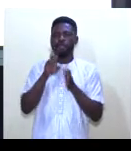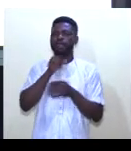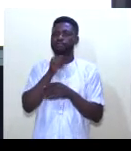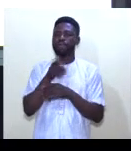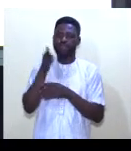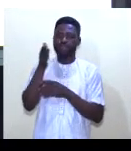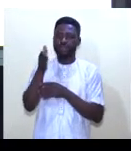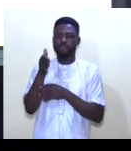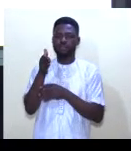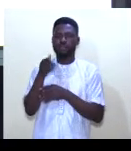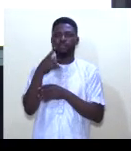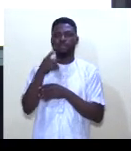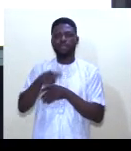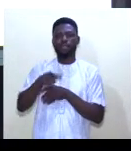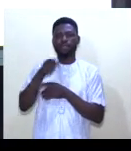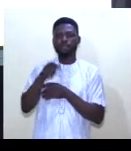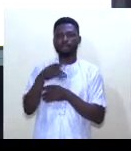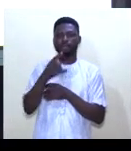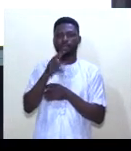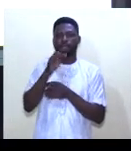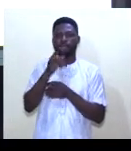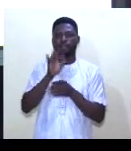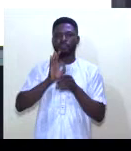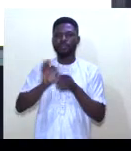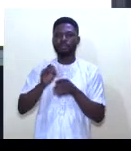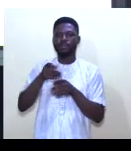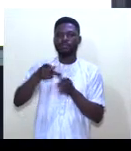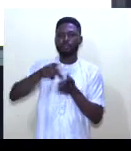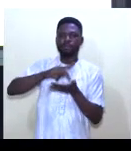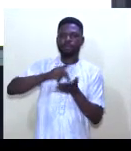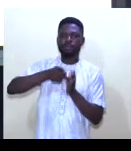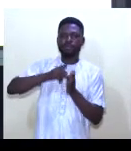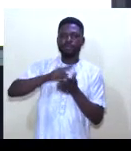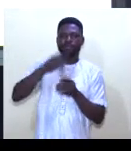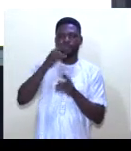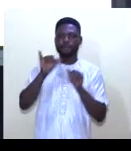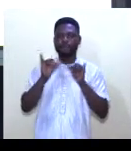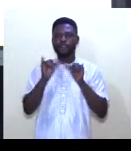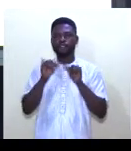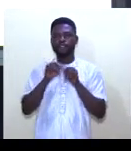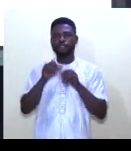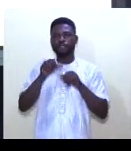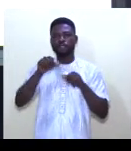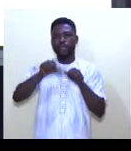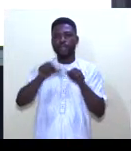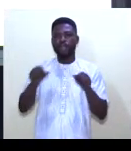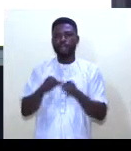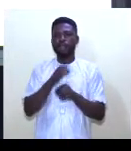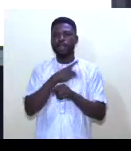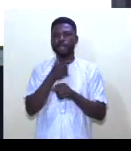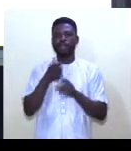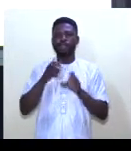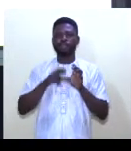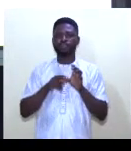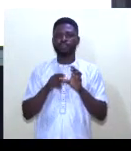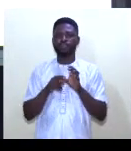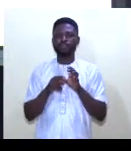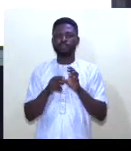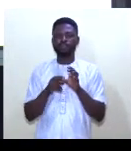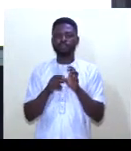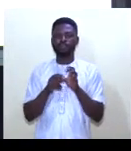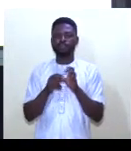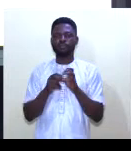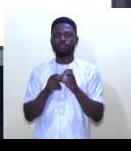kettle looks like. So the pictures are not here on purpose. A kettle, a matchbox, a protractor, which you use for measuring angles, and a